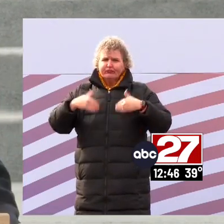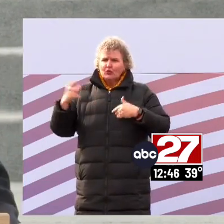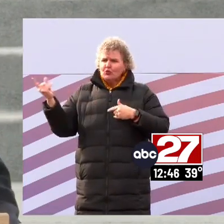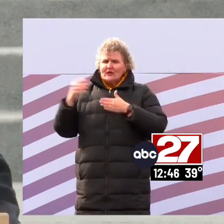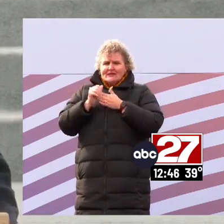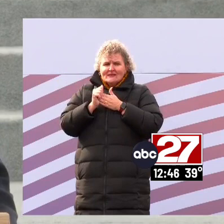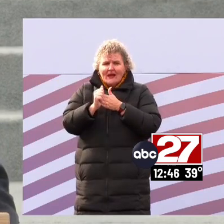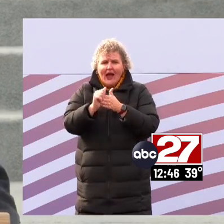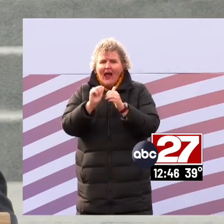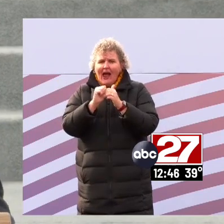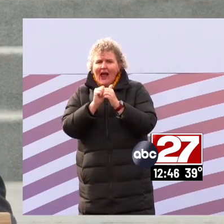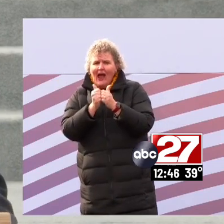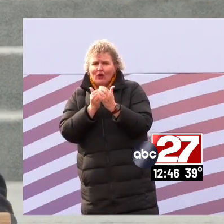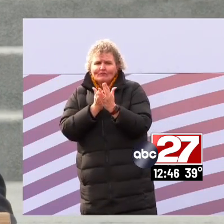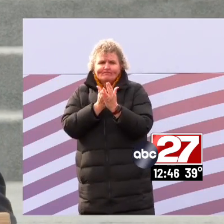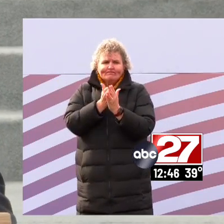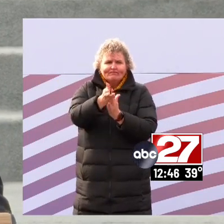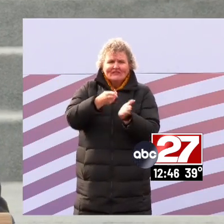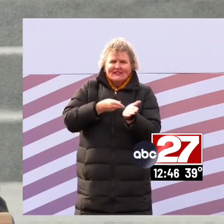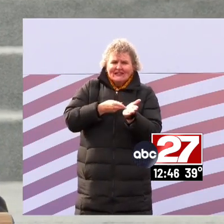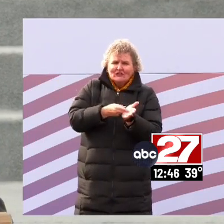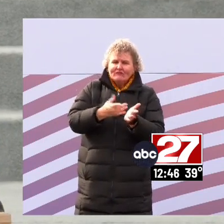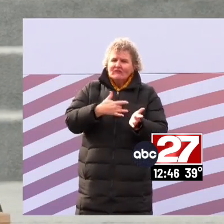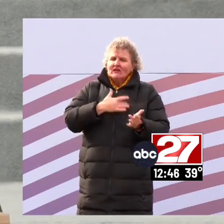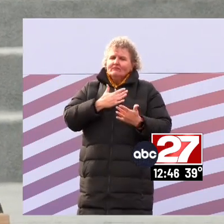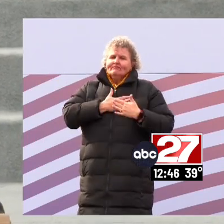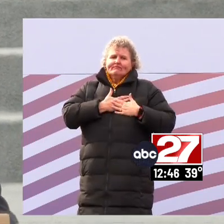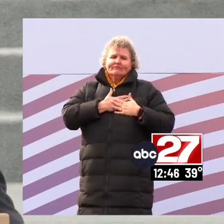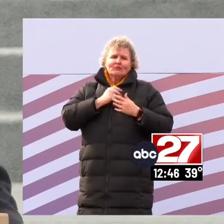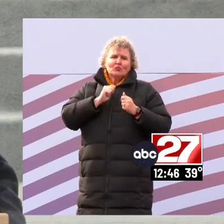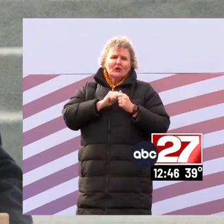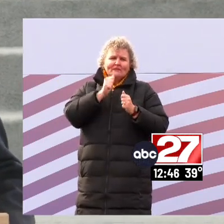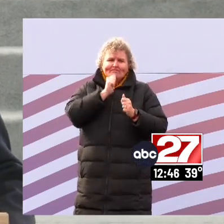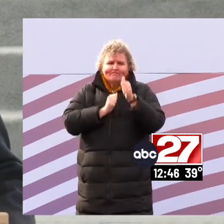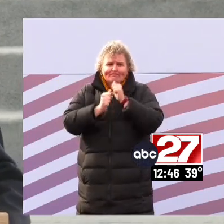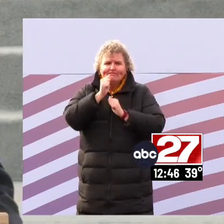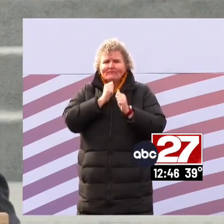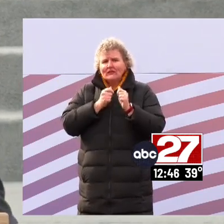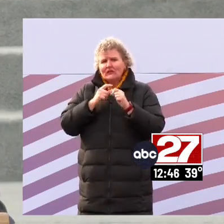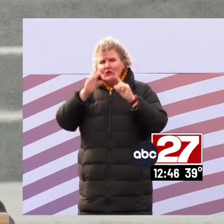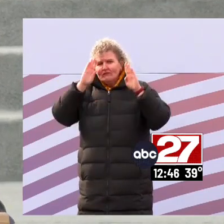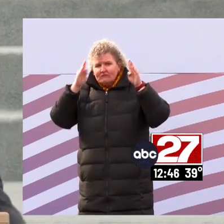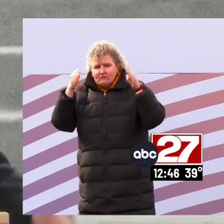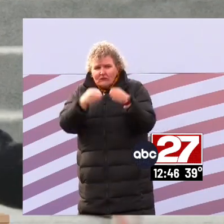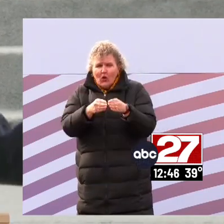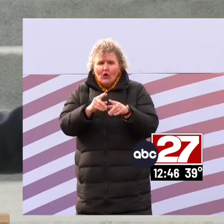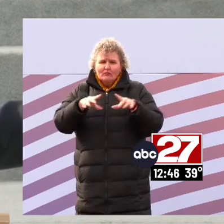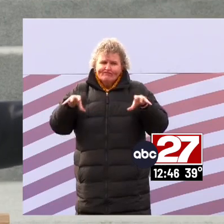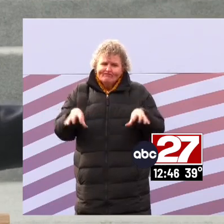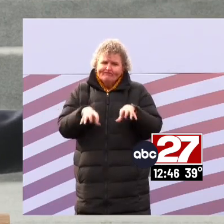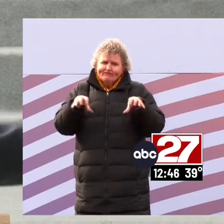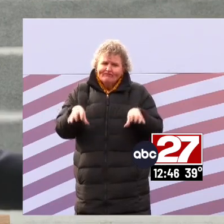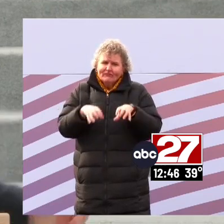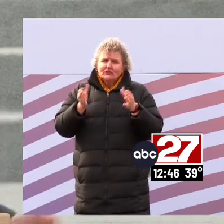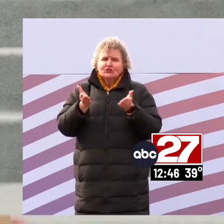integrity, with acumen, and with an unwavering commitment to service. Governor Wolf expanded health care